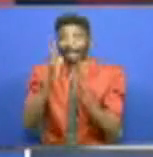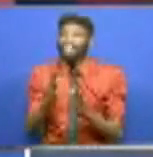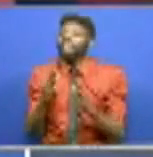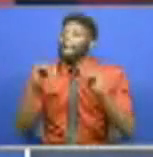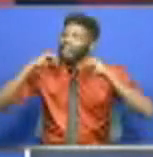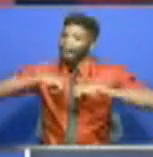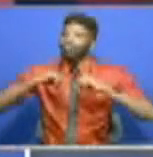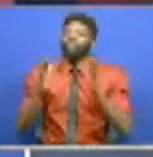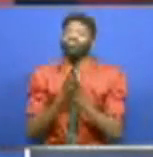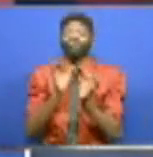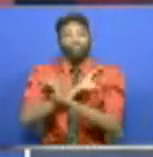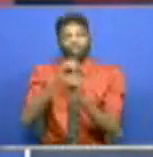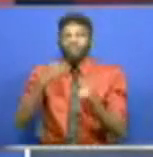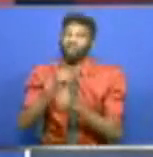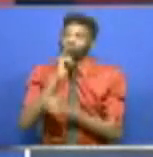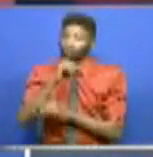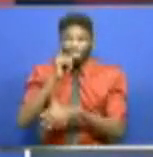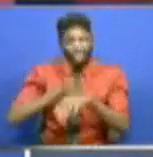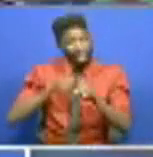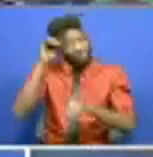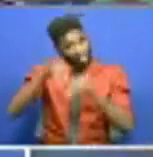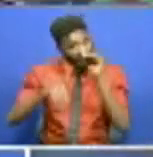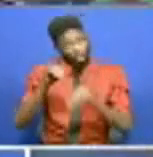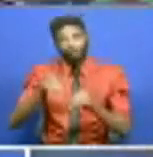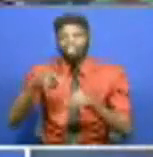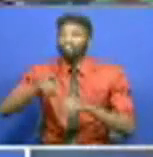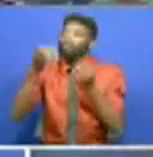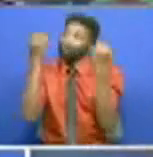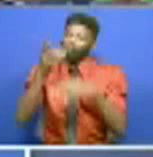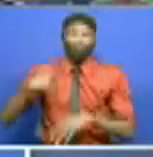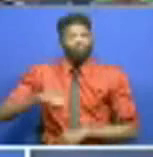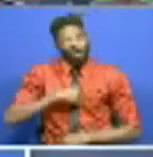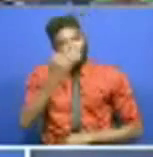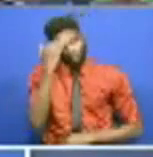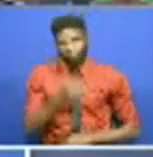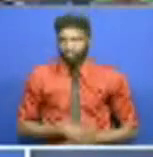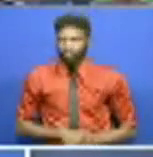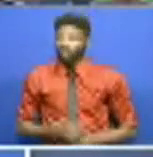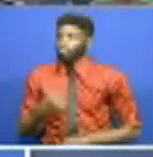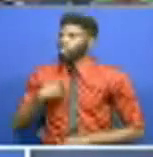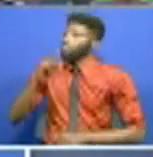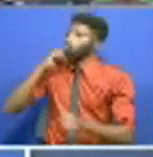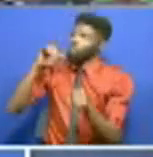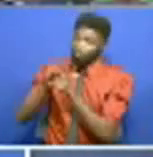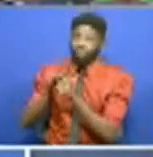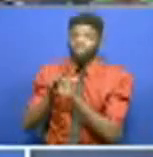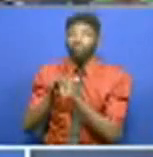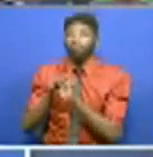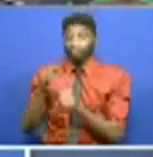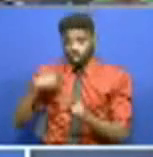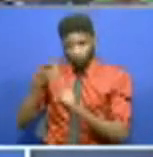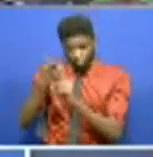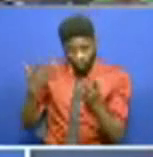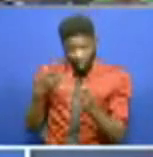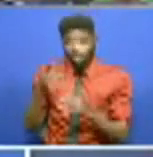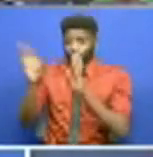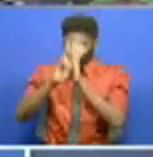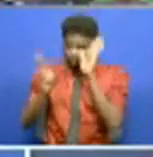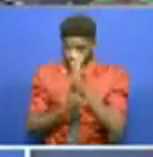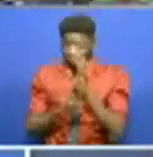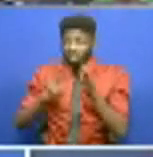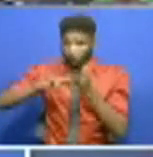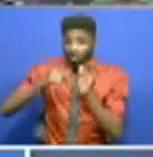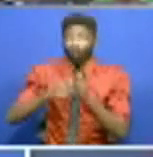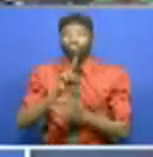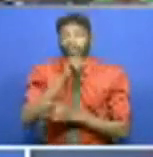you ensure they lose in the elections. We know those things. I can assure you where I come from, these regulations, especially one man, one vote,